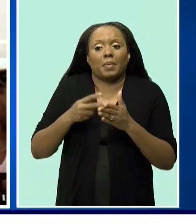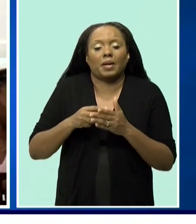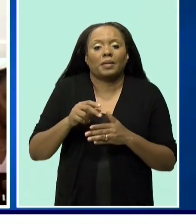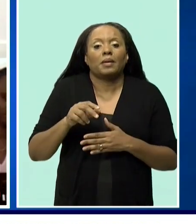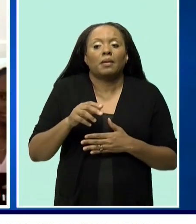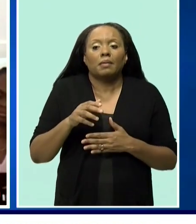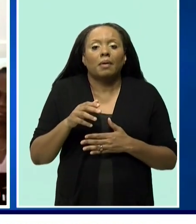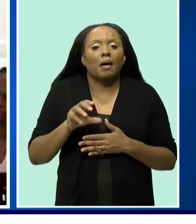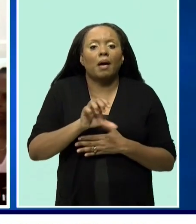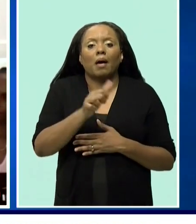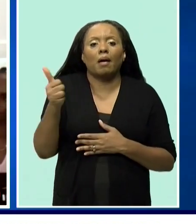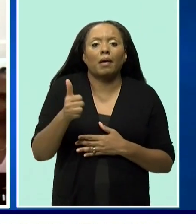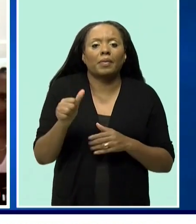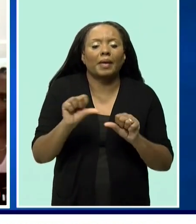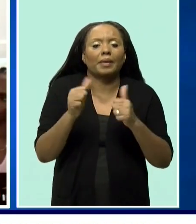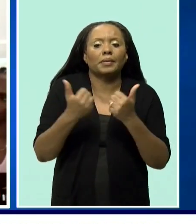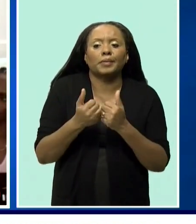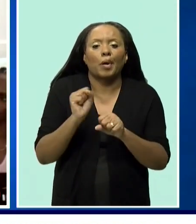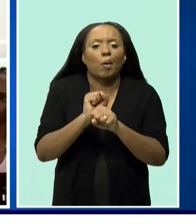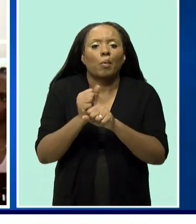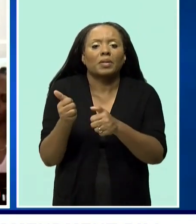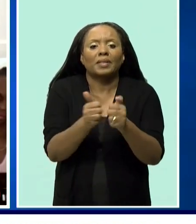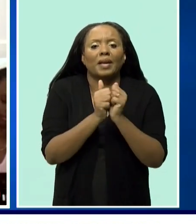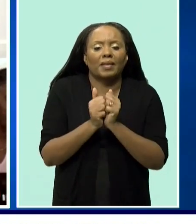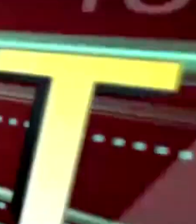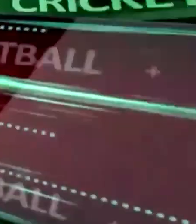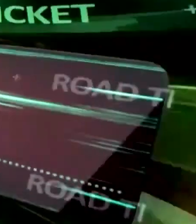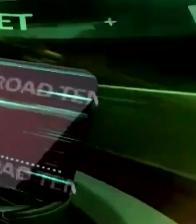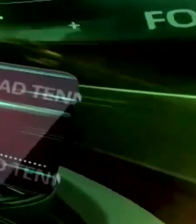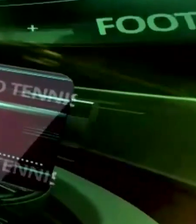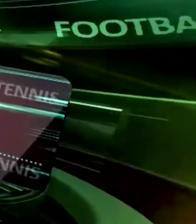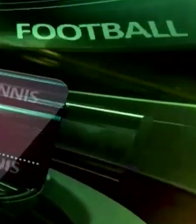provides the framework for such a future step.